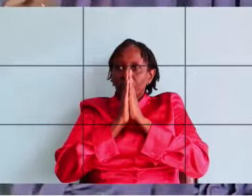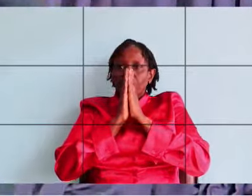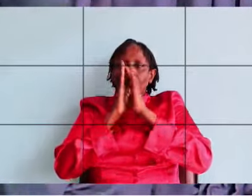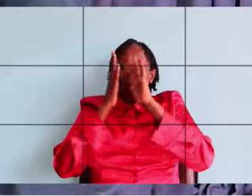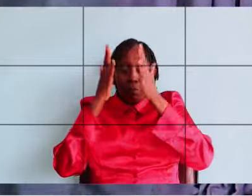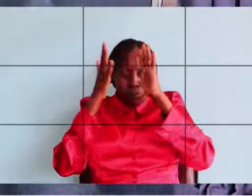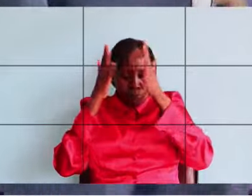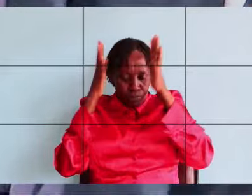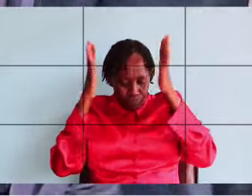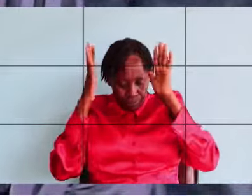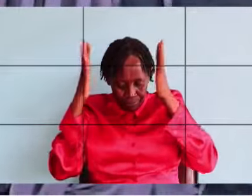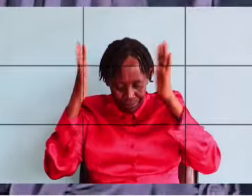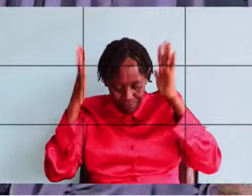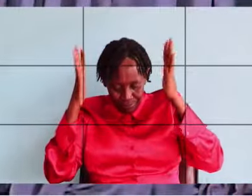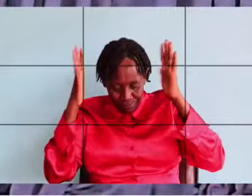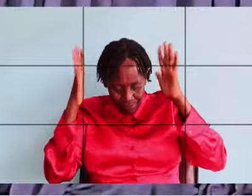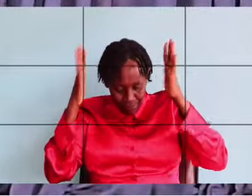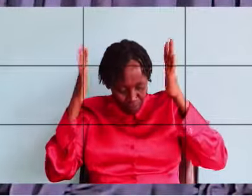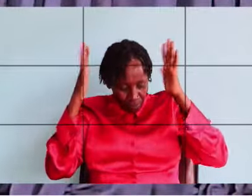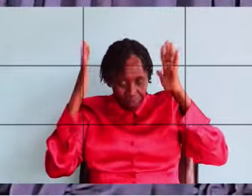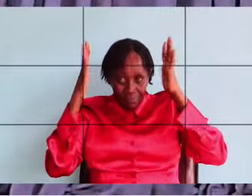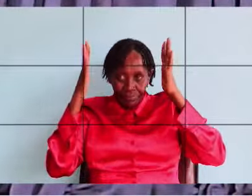Let's appreciate our brother. Thank you.